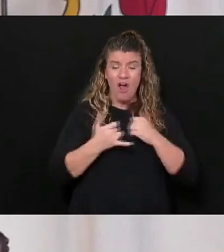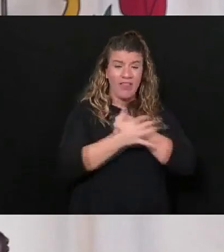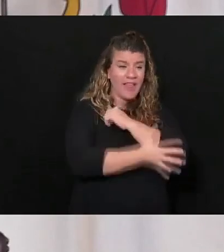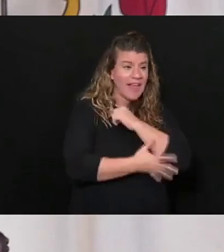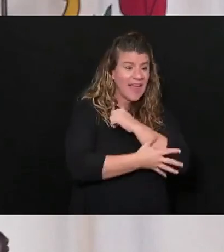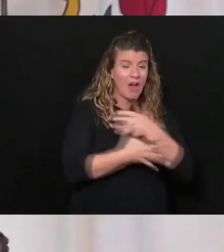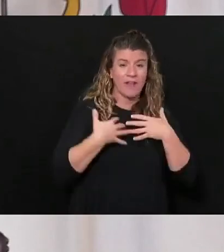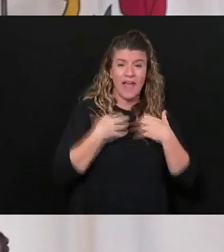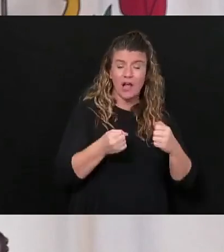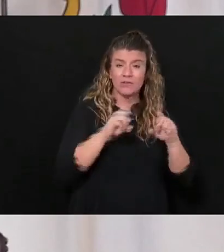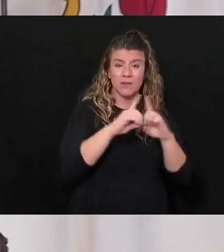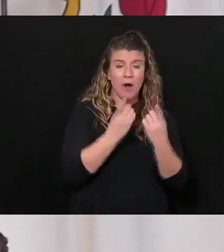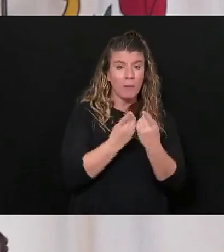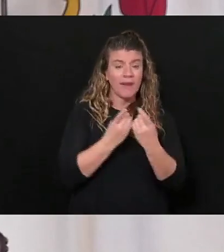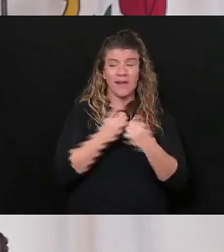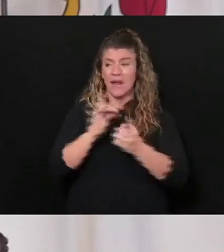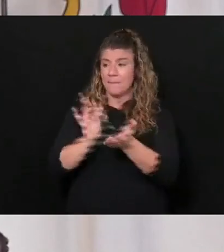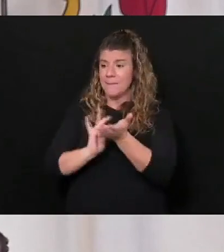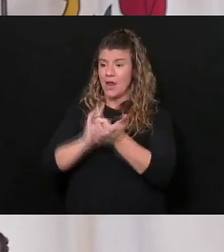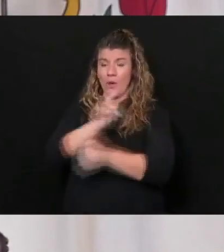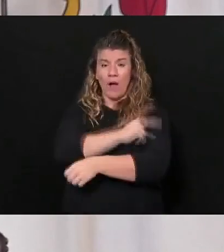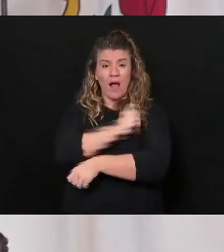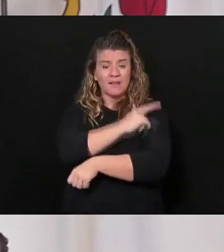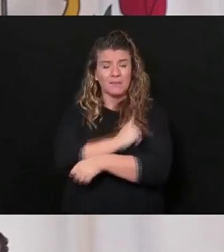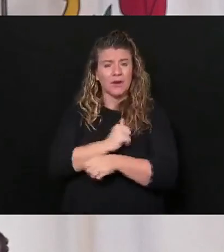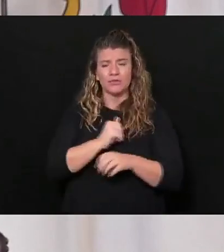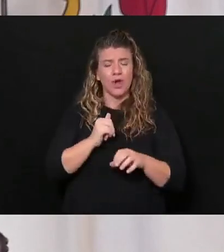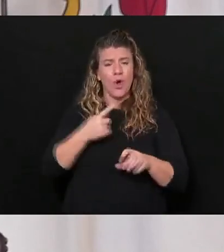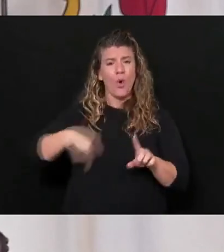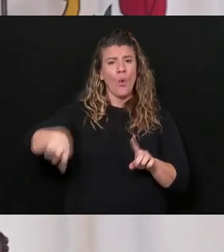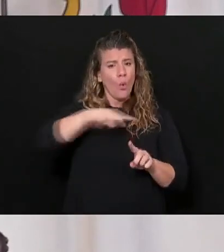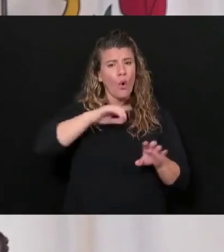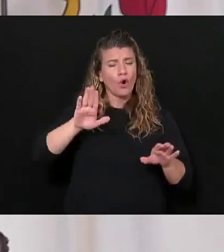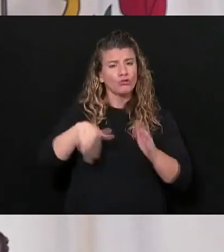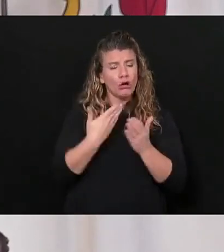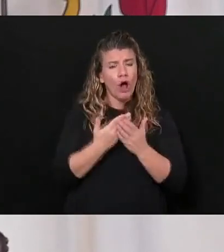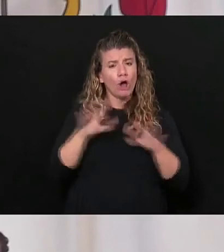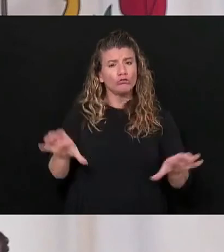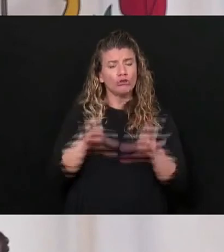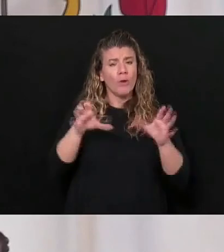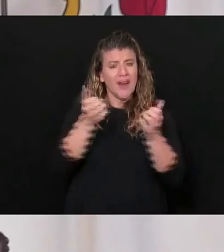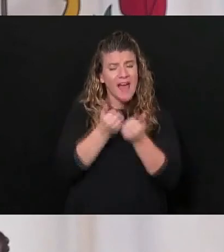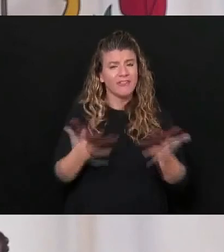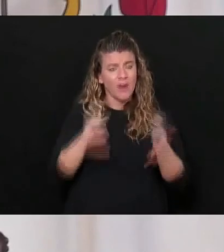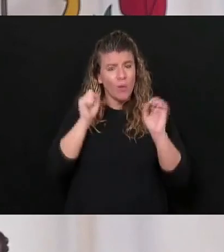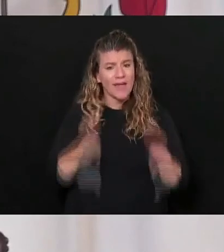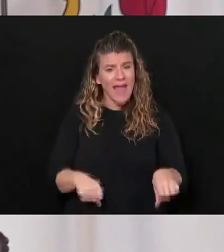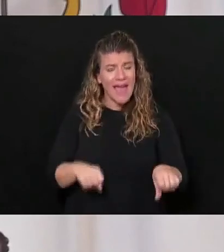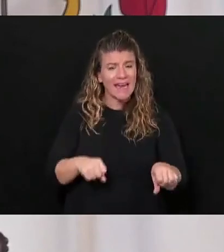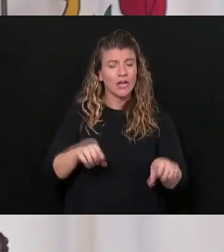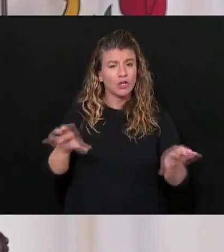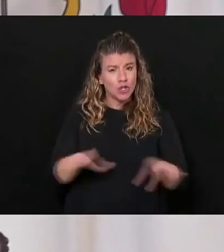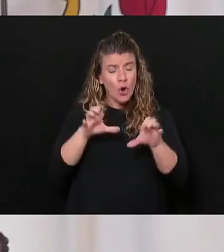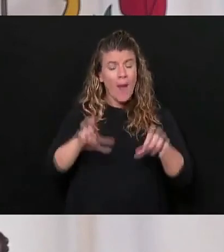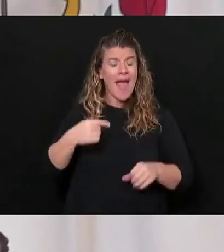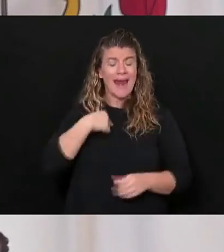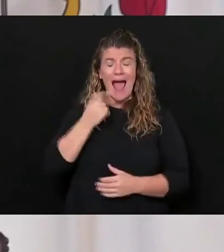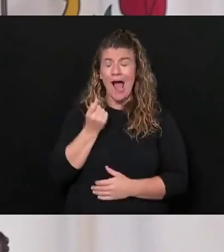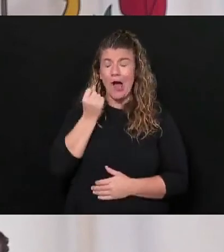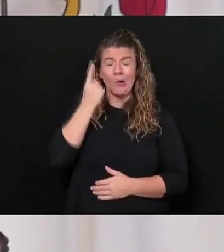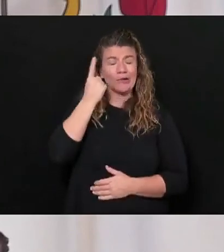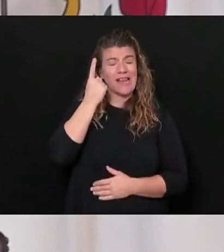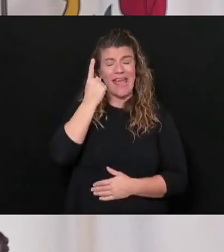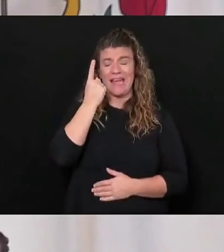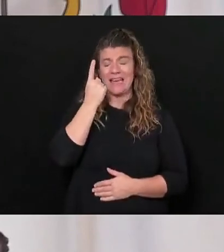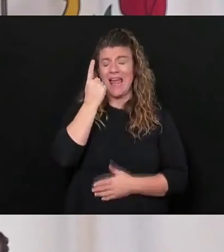try to do any and everything that they can do. And I absolutely understand with all